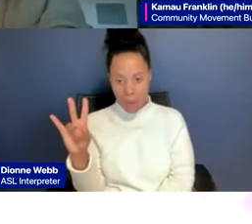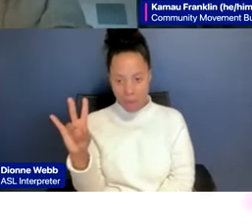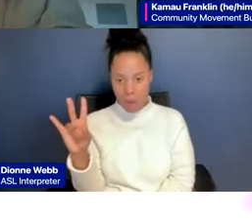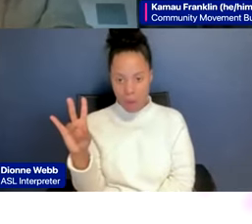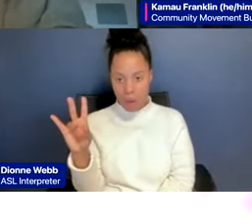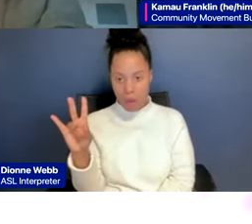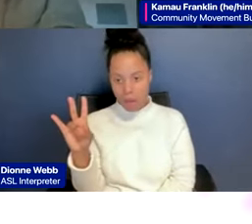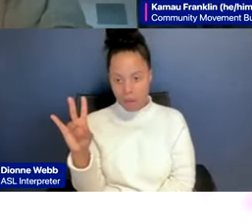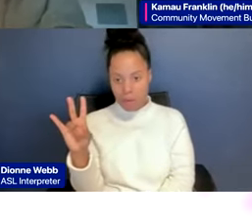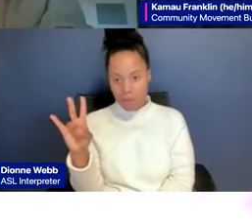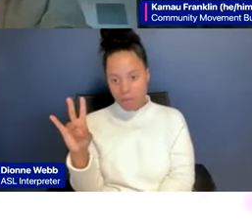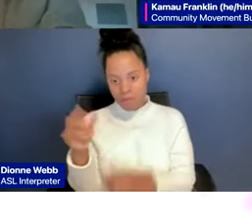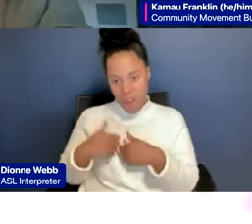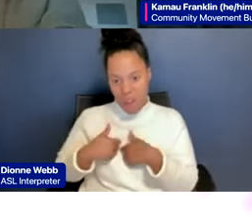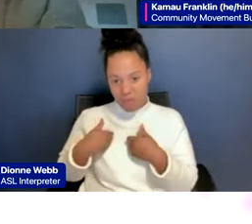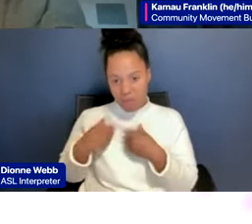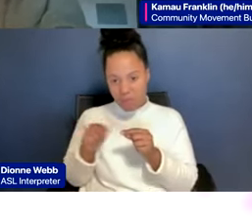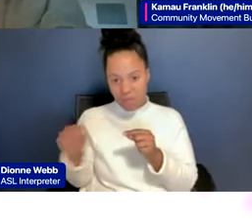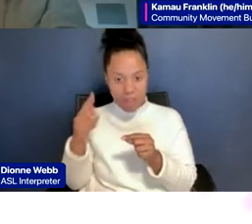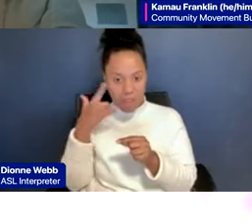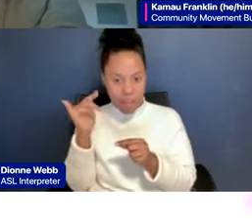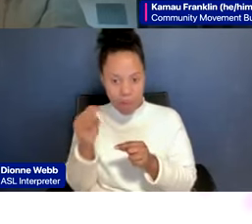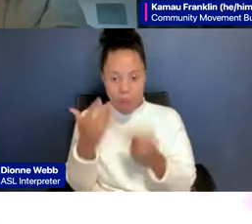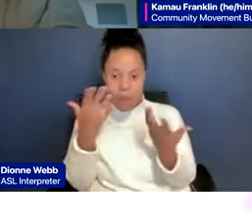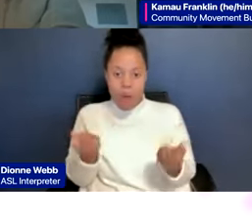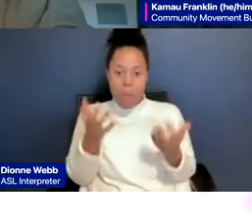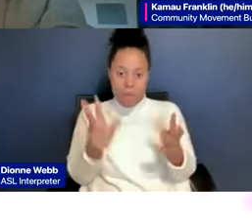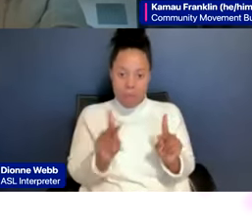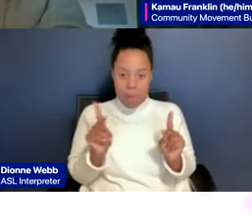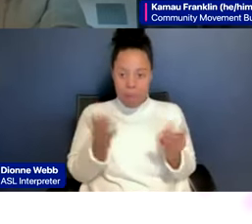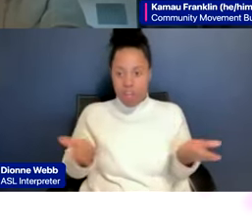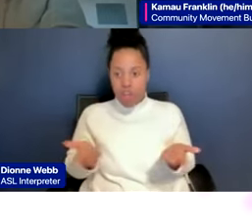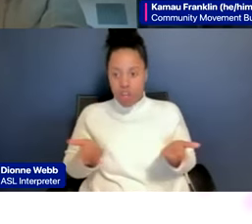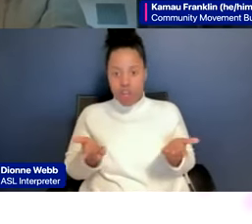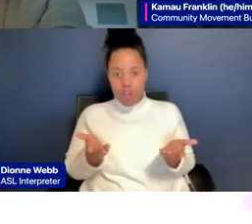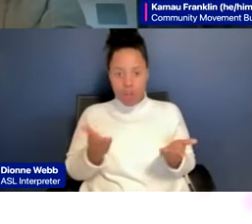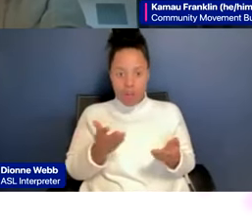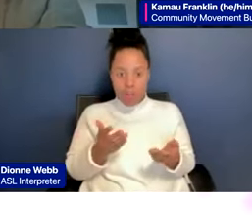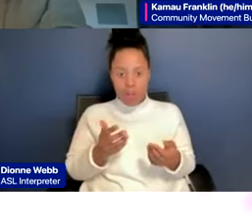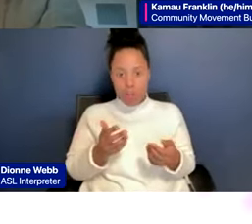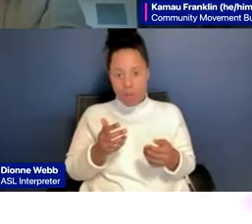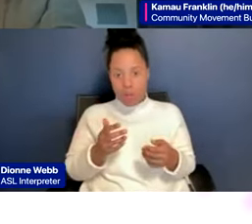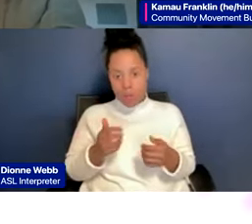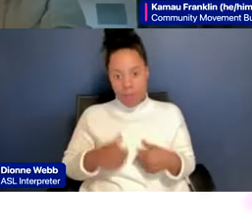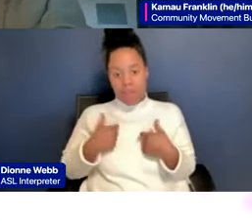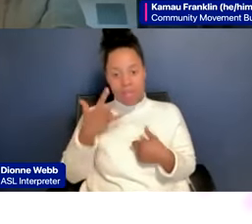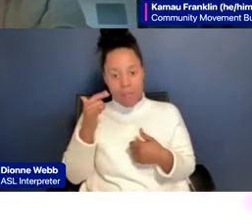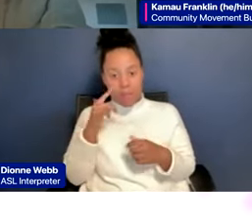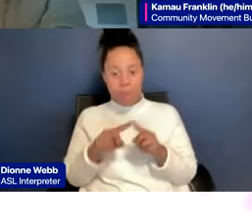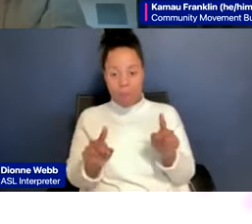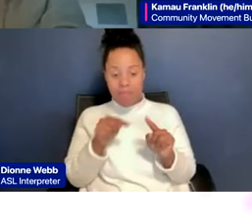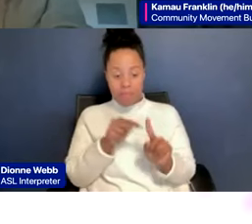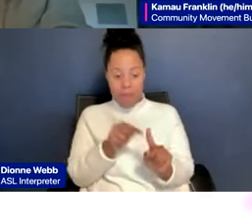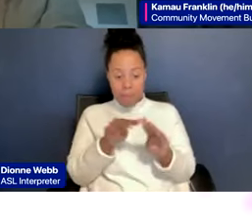participants live in California. So I'm just saying that, but it's open from, I think,